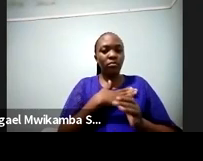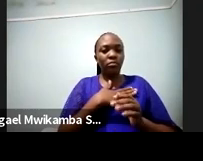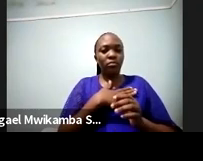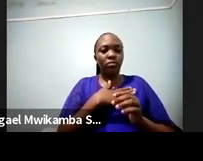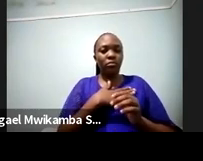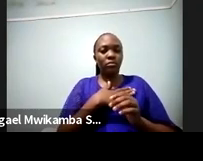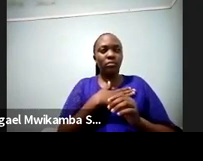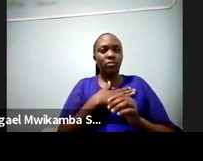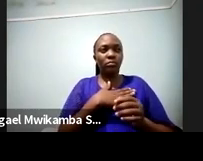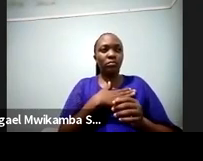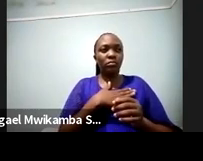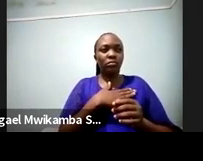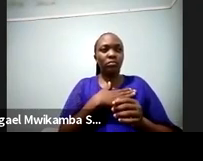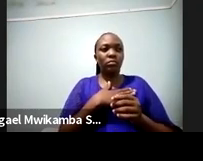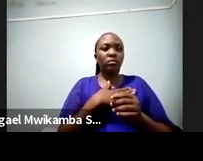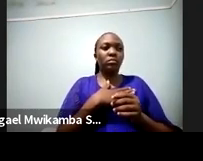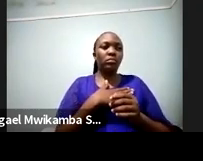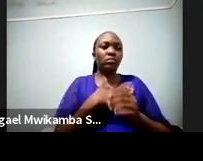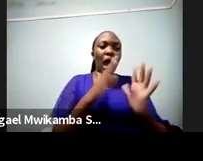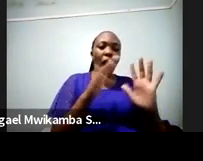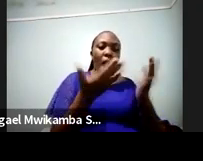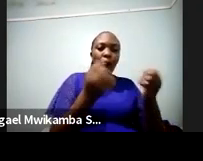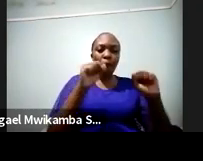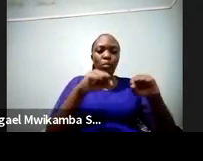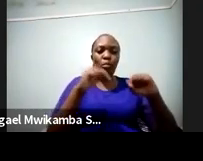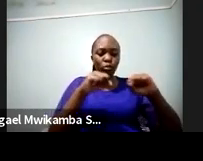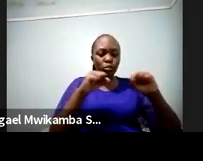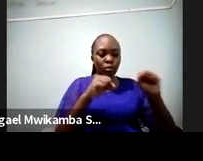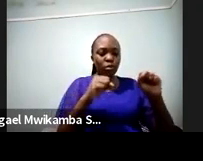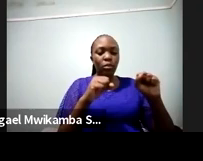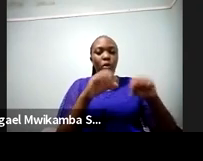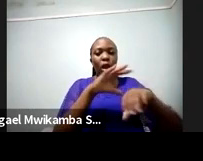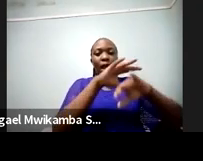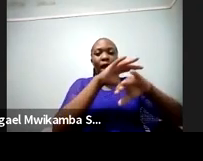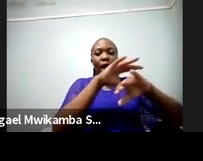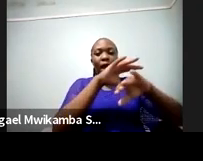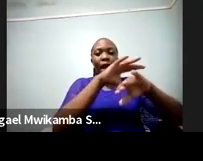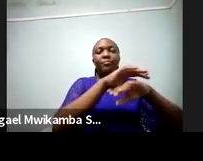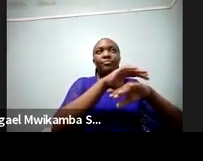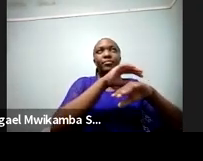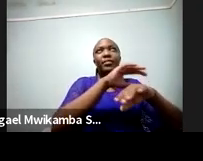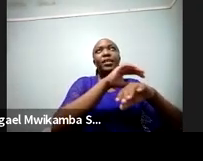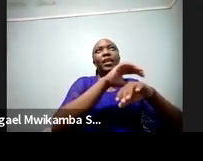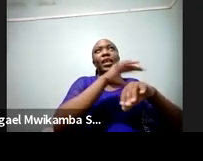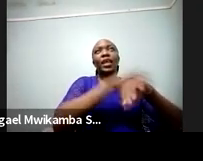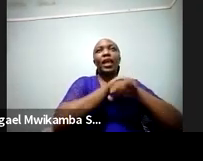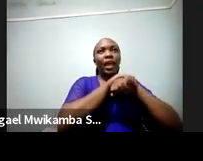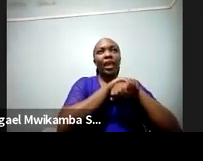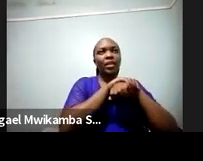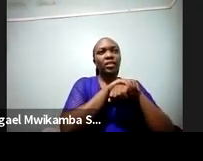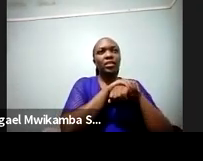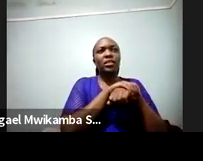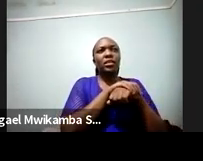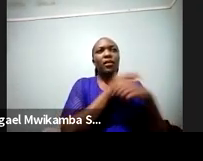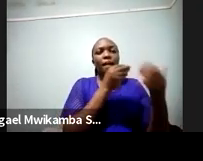space. How do you, because you see you can get employed, but then the money you're getting is not